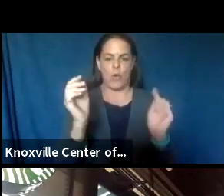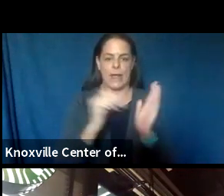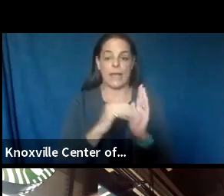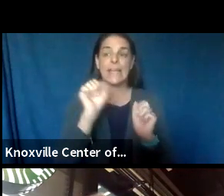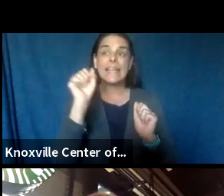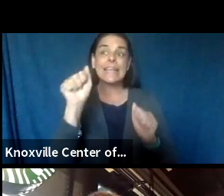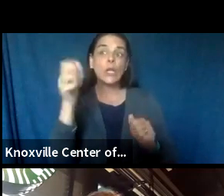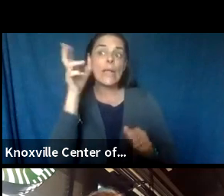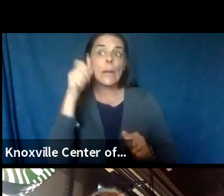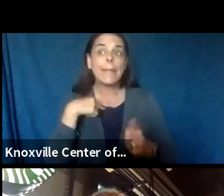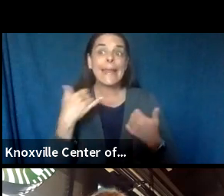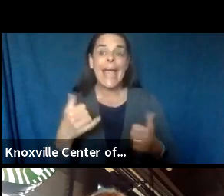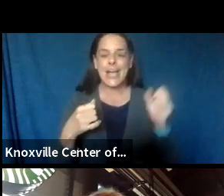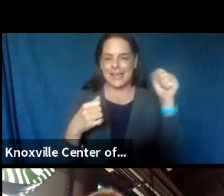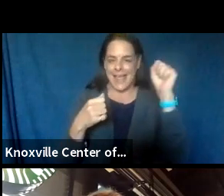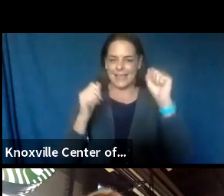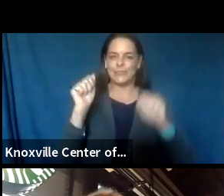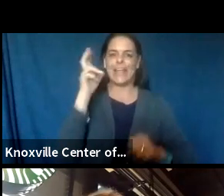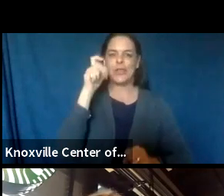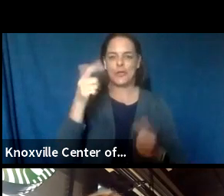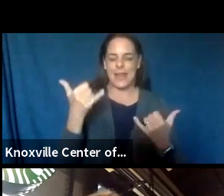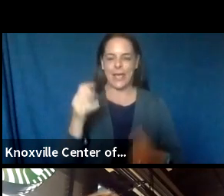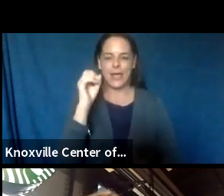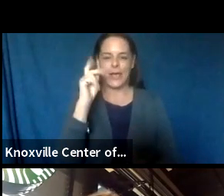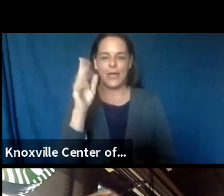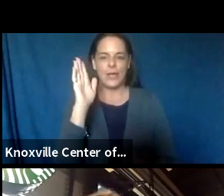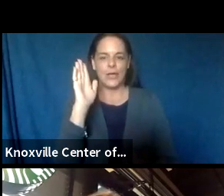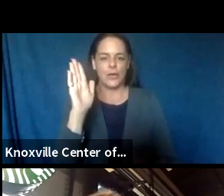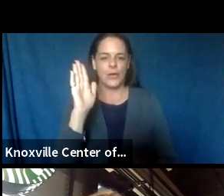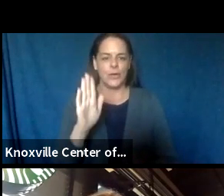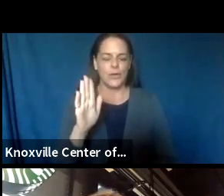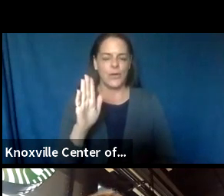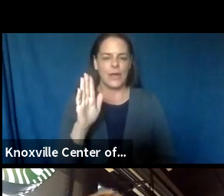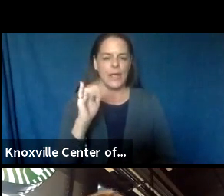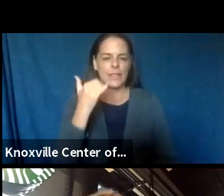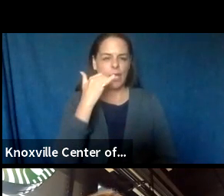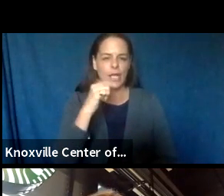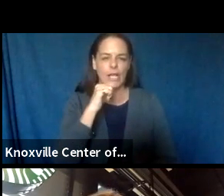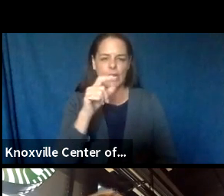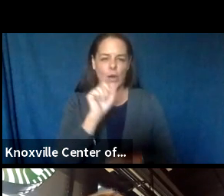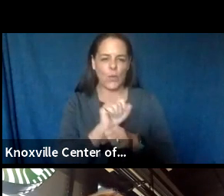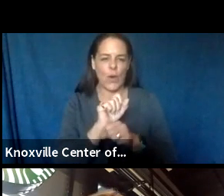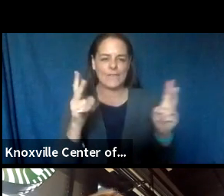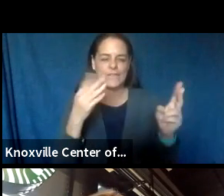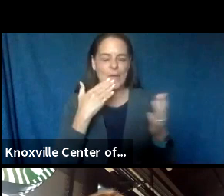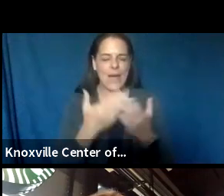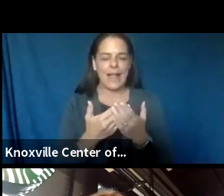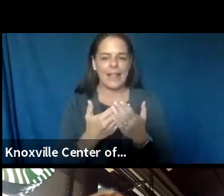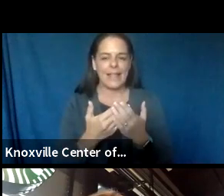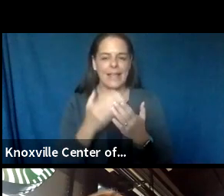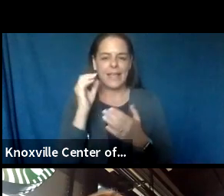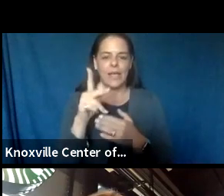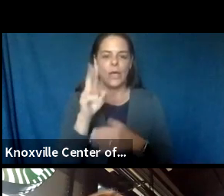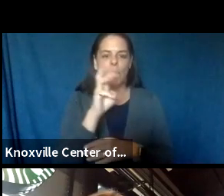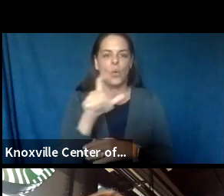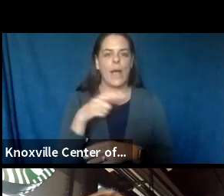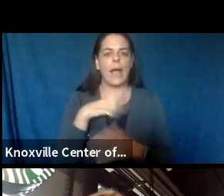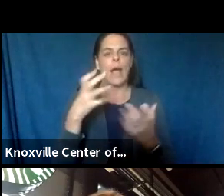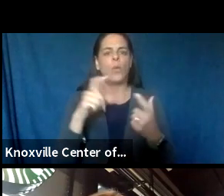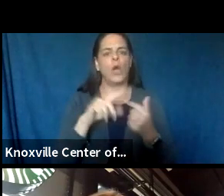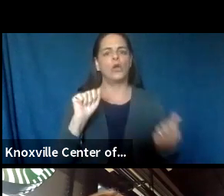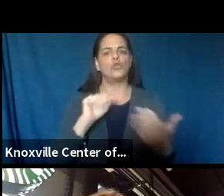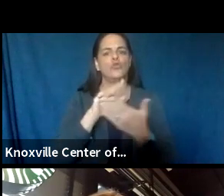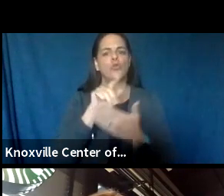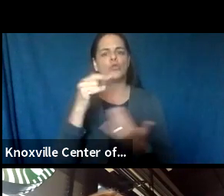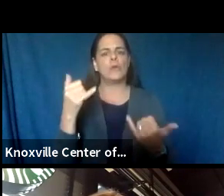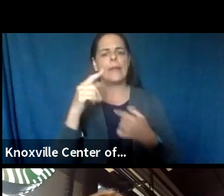now? Yes, we can. Thank you. Perfect. Yeah, the phone wasn't quite working out. All righty. Well, I wanted to address you